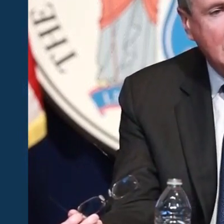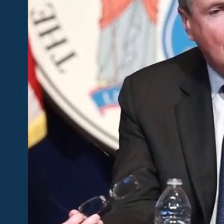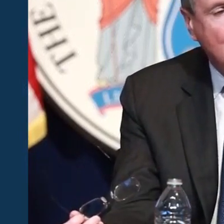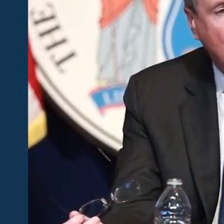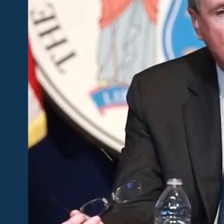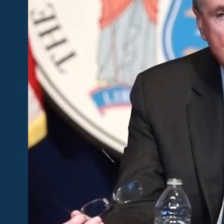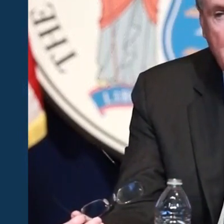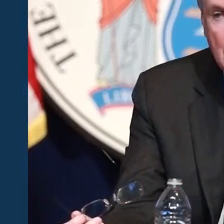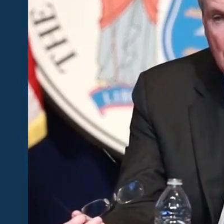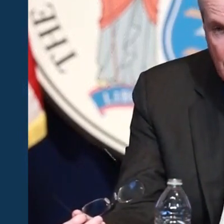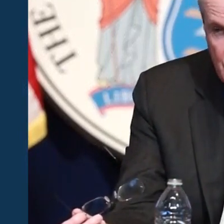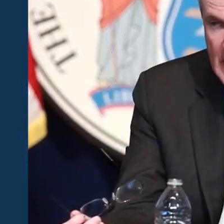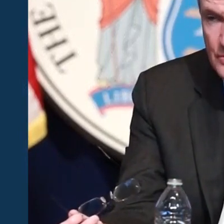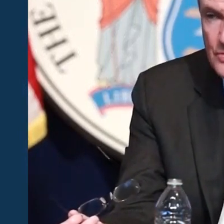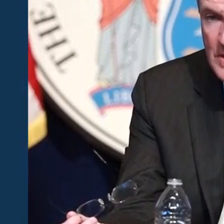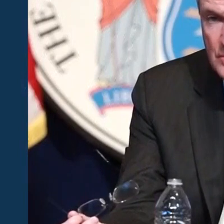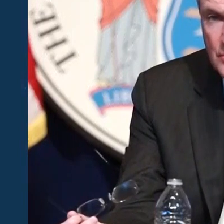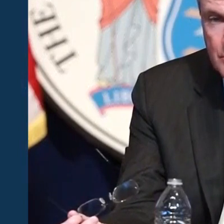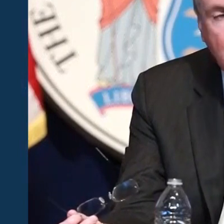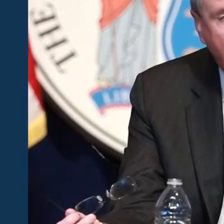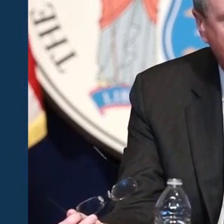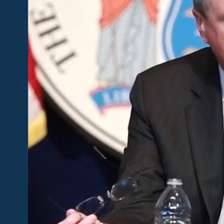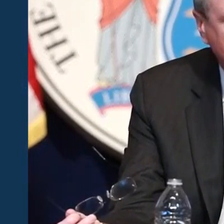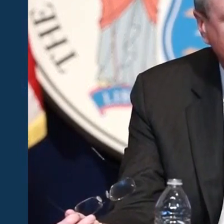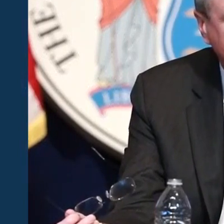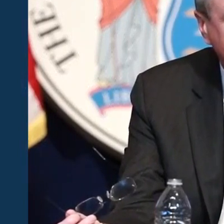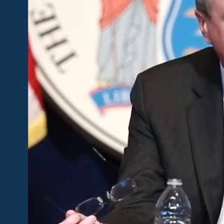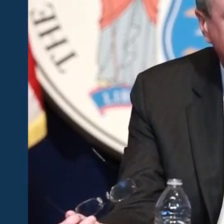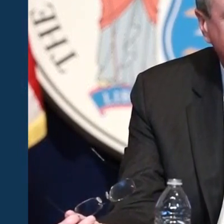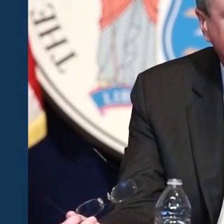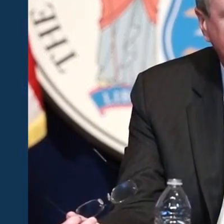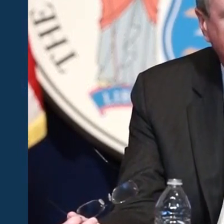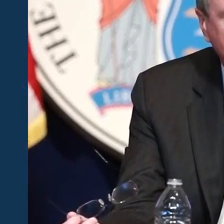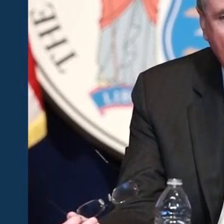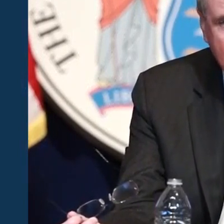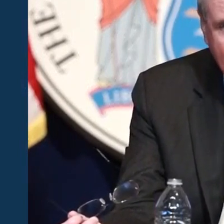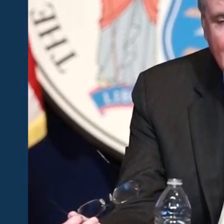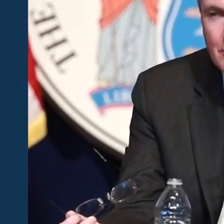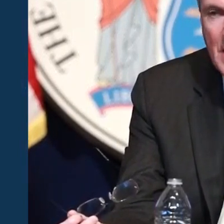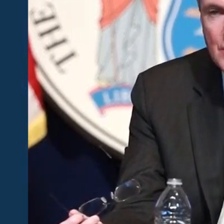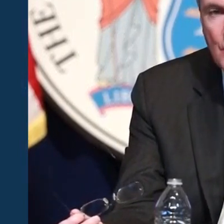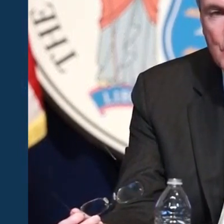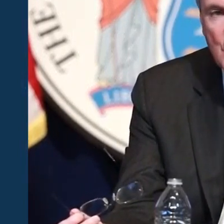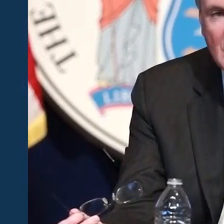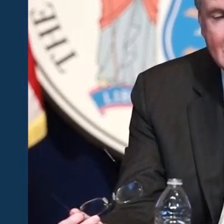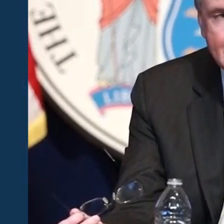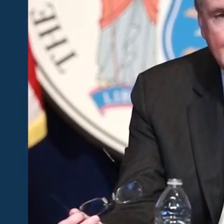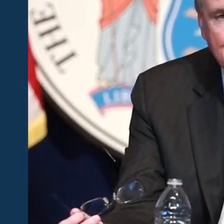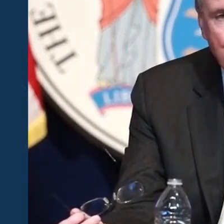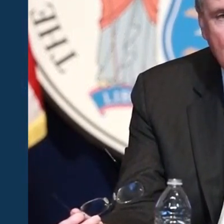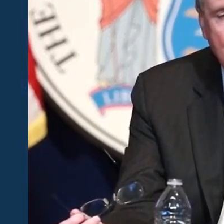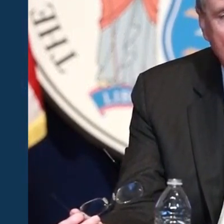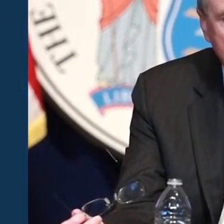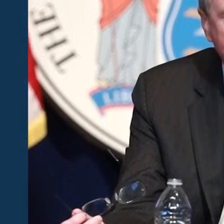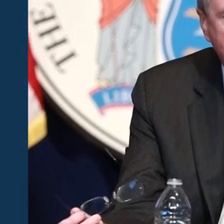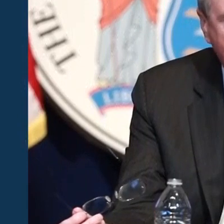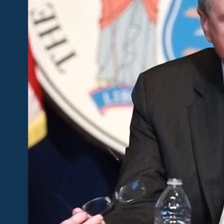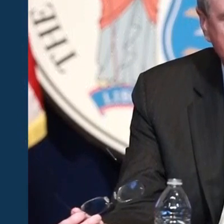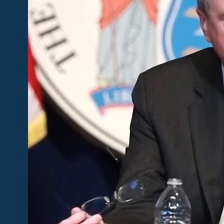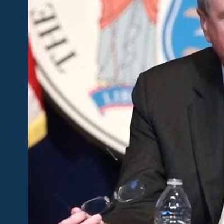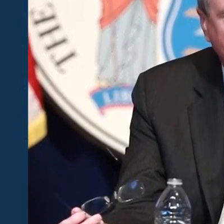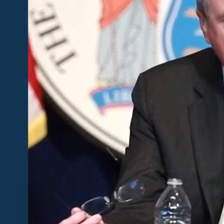to make our decisions based on the facts as they sit before us, based on the data, based on the science. And there is